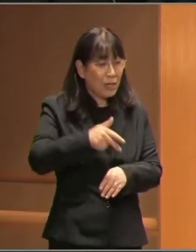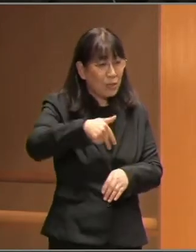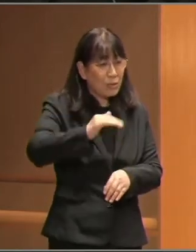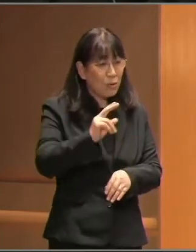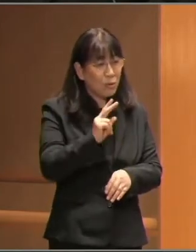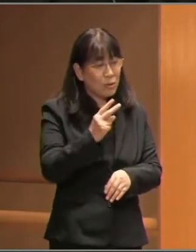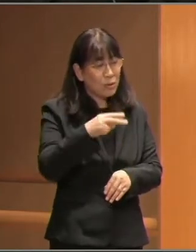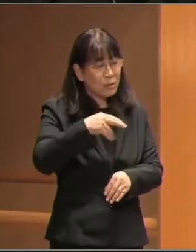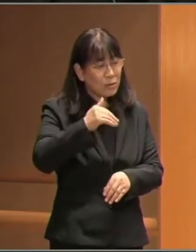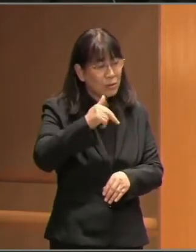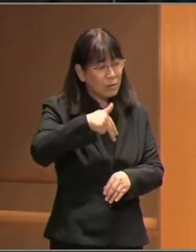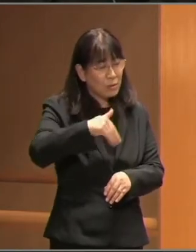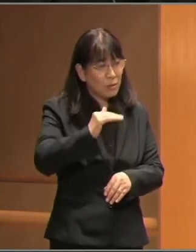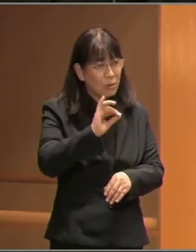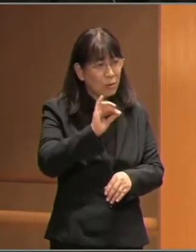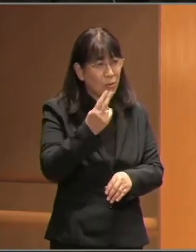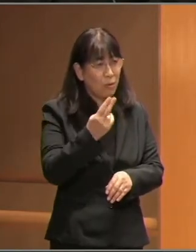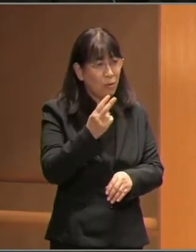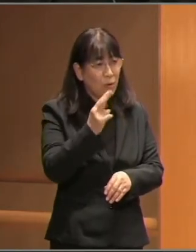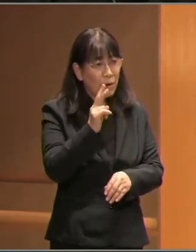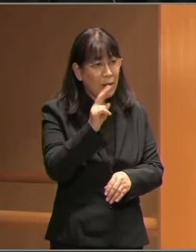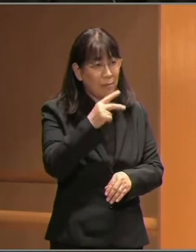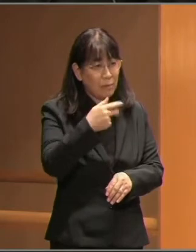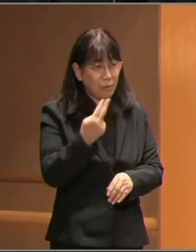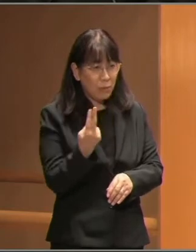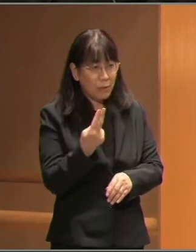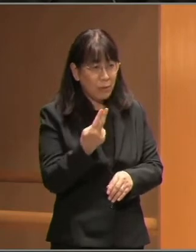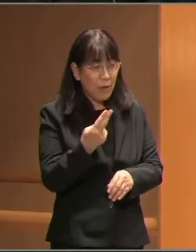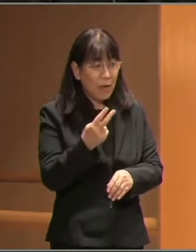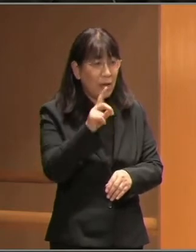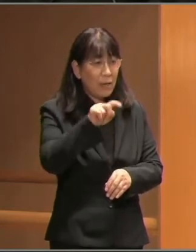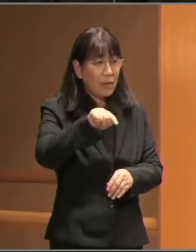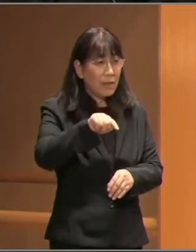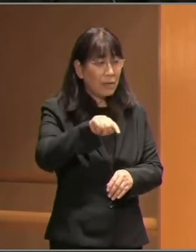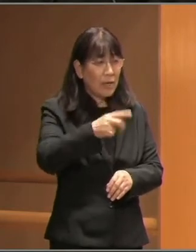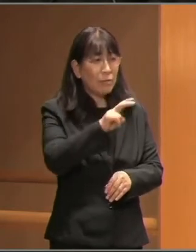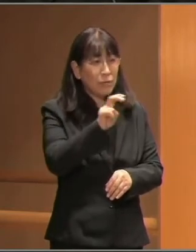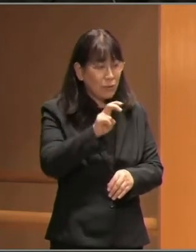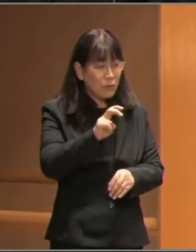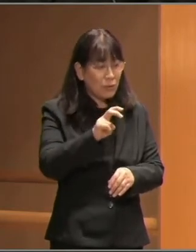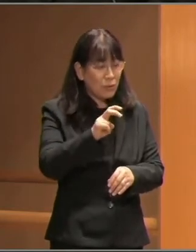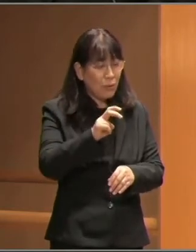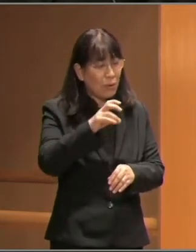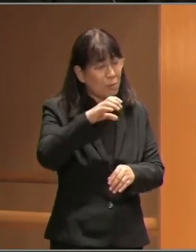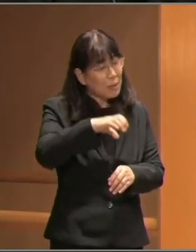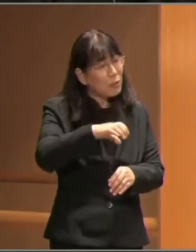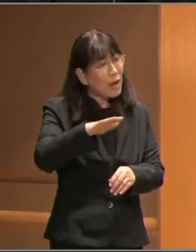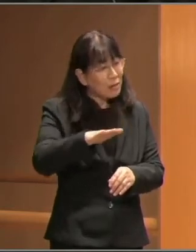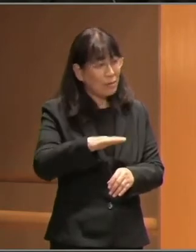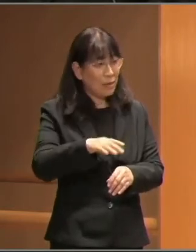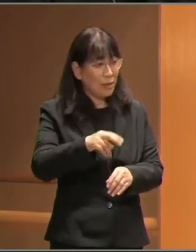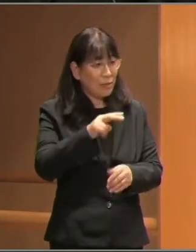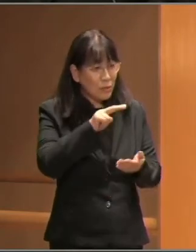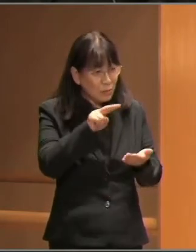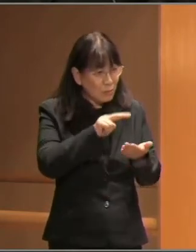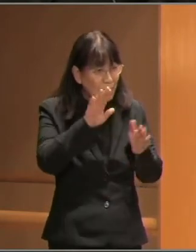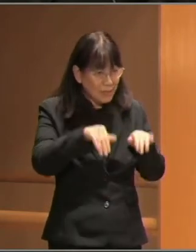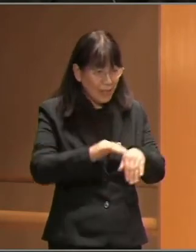the newspaper in Scotland, there are nearly 140 distilleries of Scotch